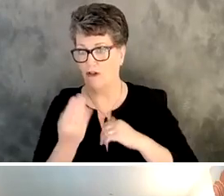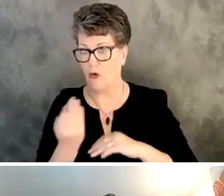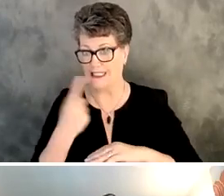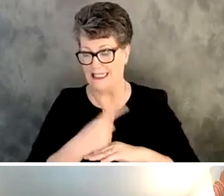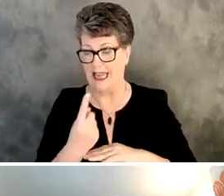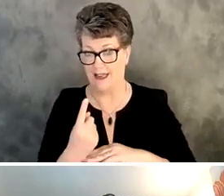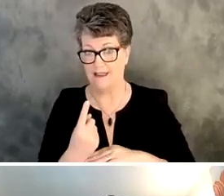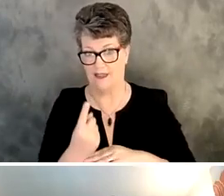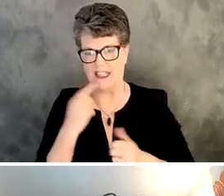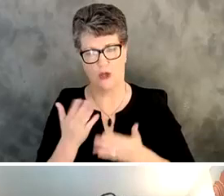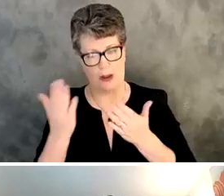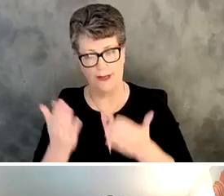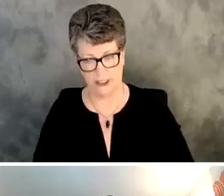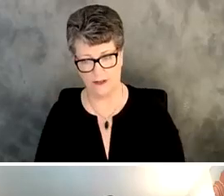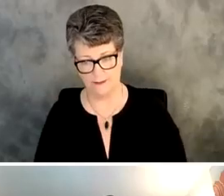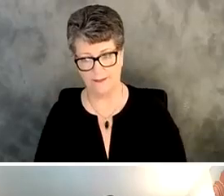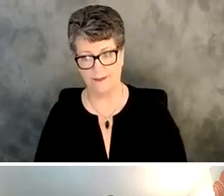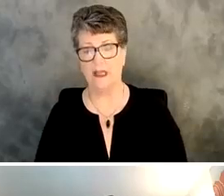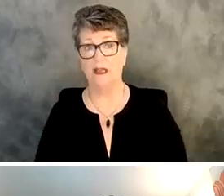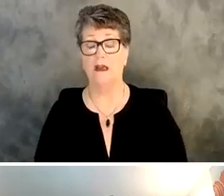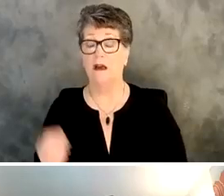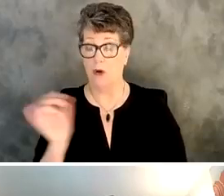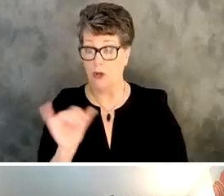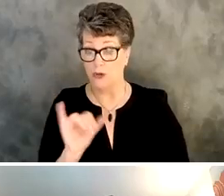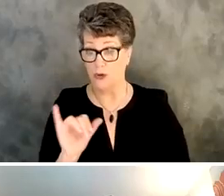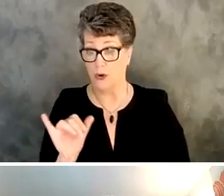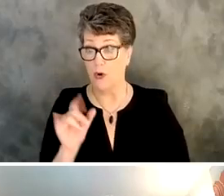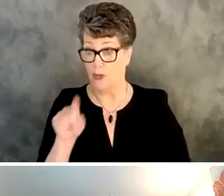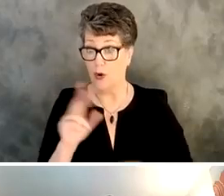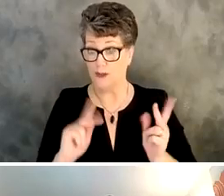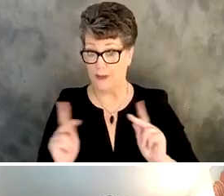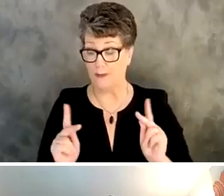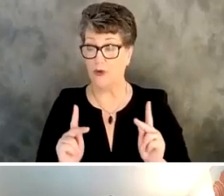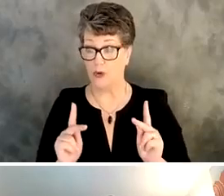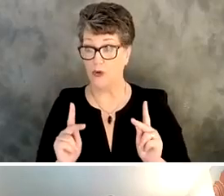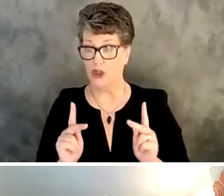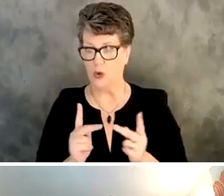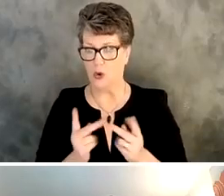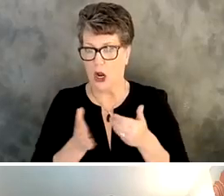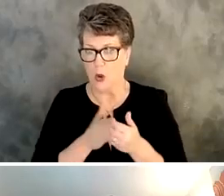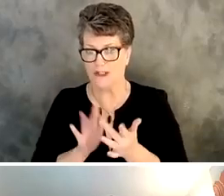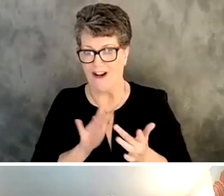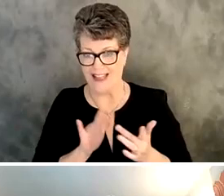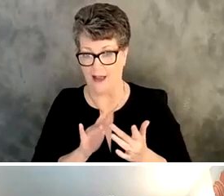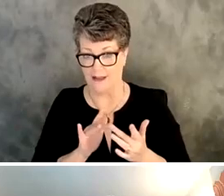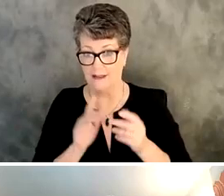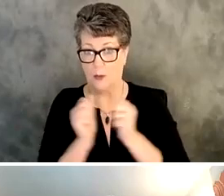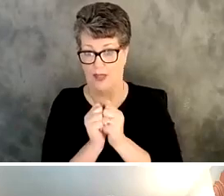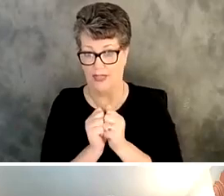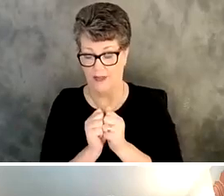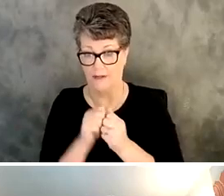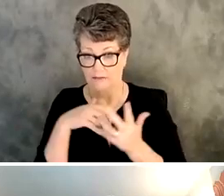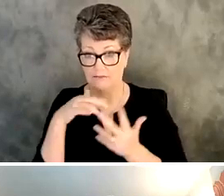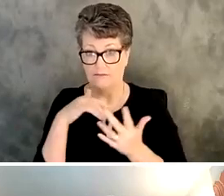That's the recommendation. And so, and also those individuals that you have been in close contact with,